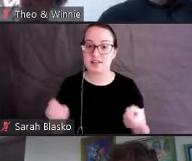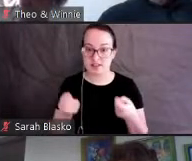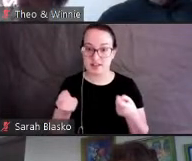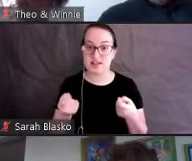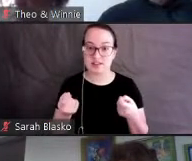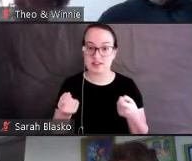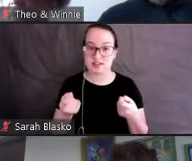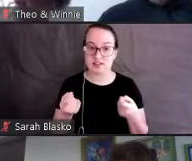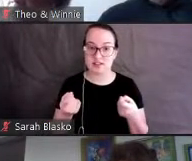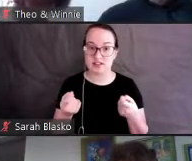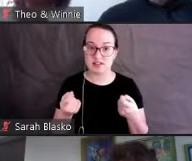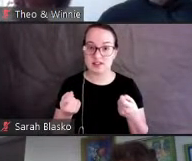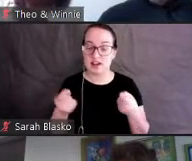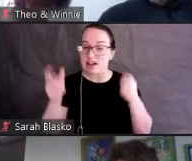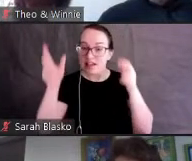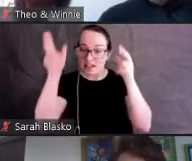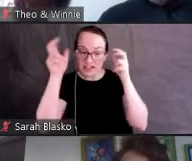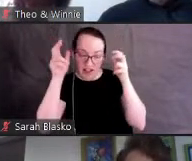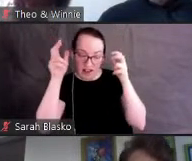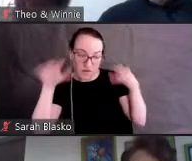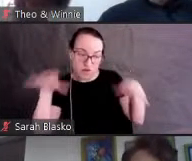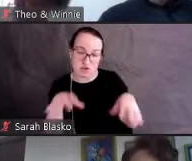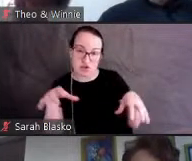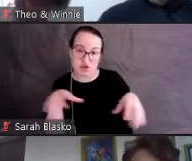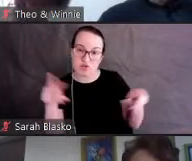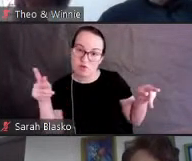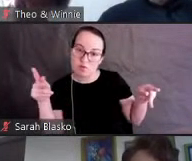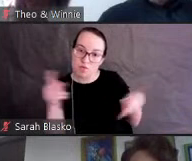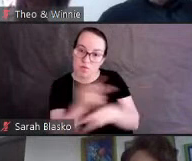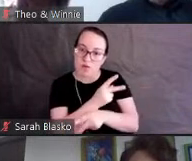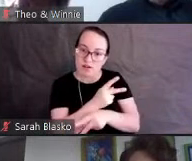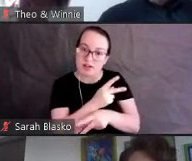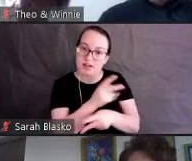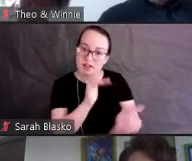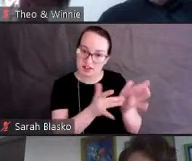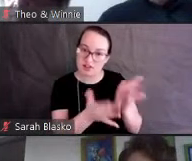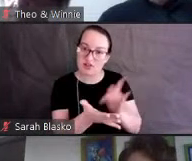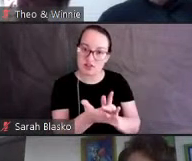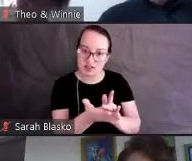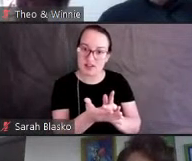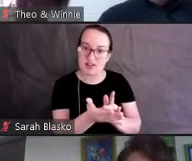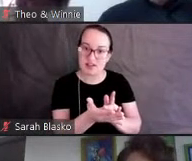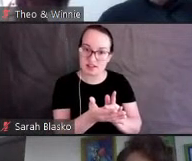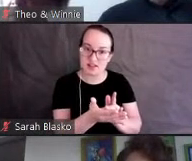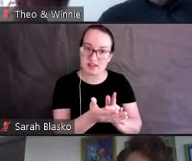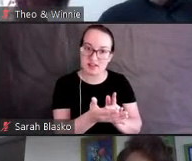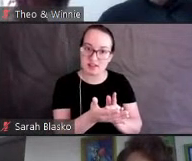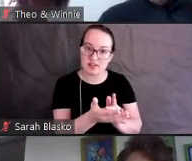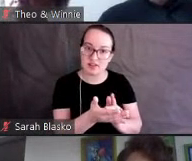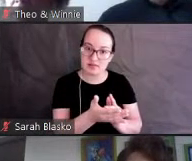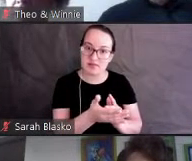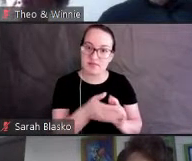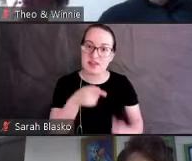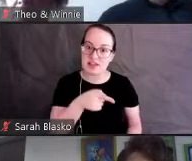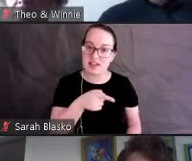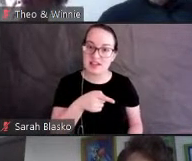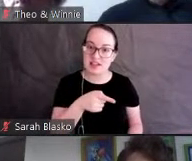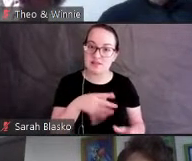by doing his worst to me, he's actually fulfilling the plan of salvation.